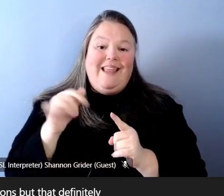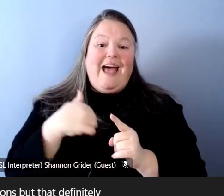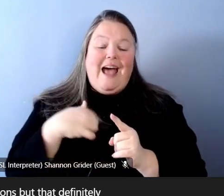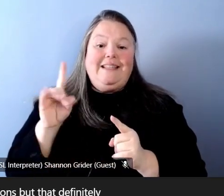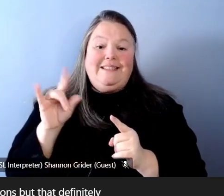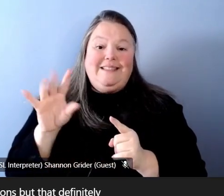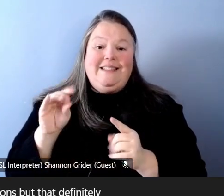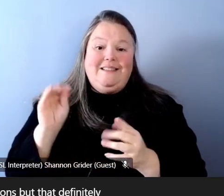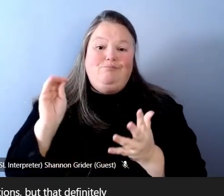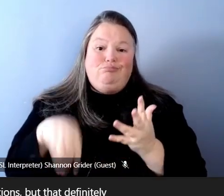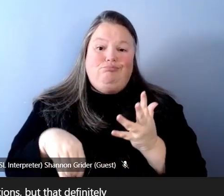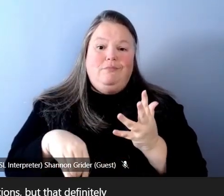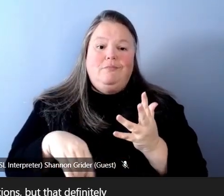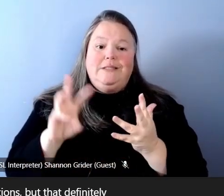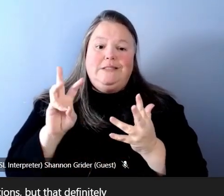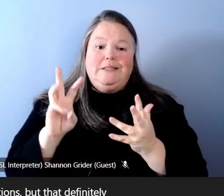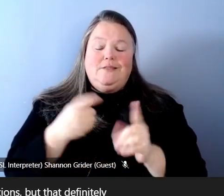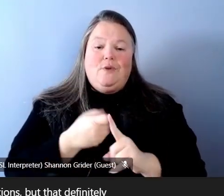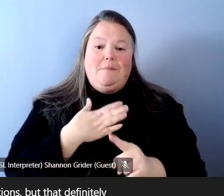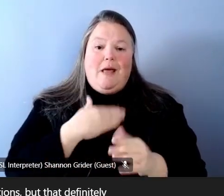my list.